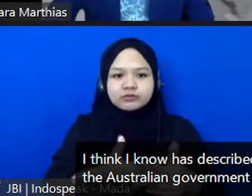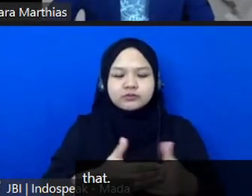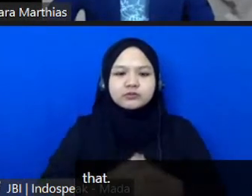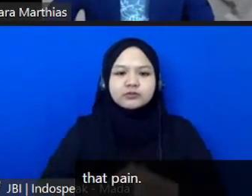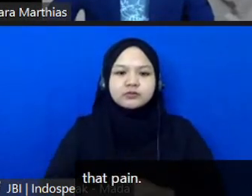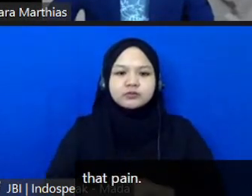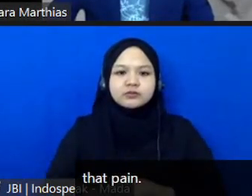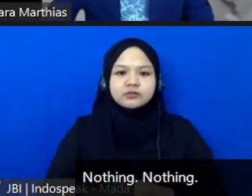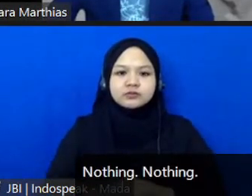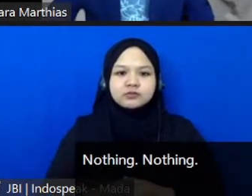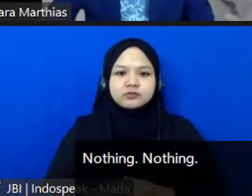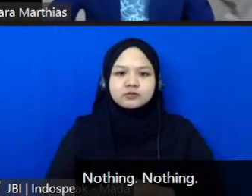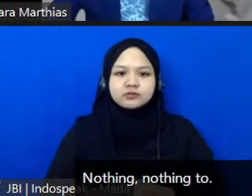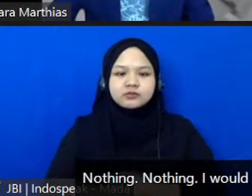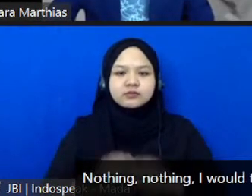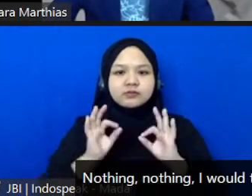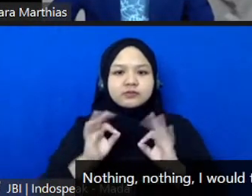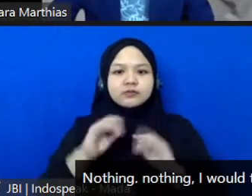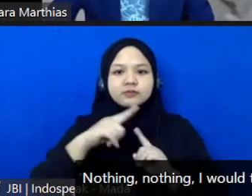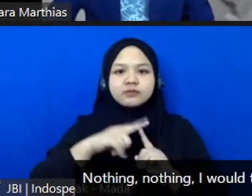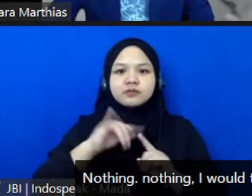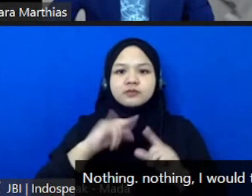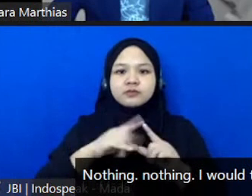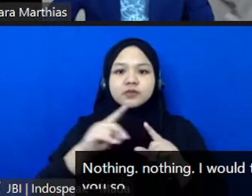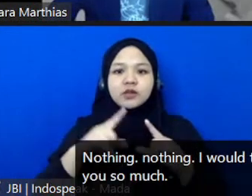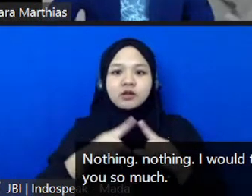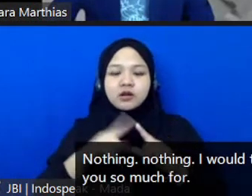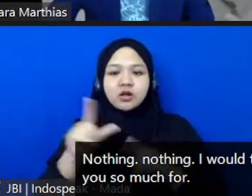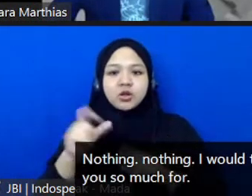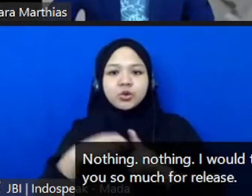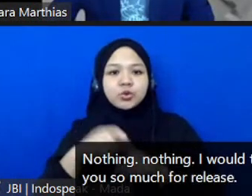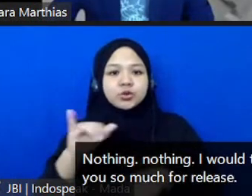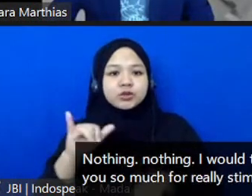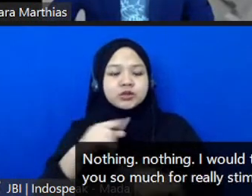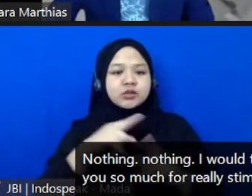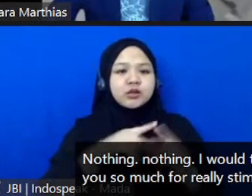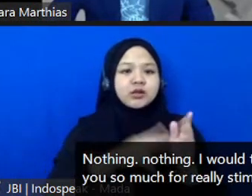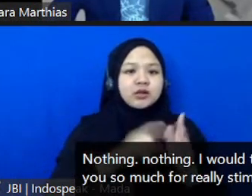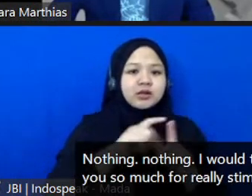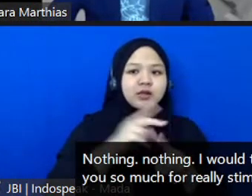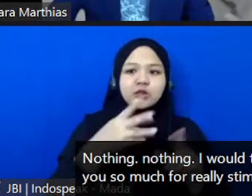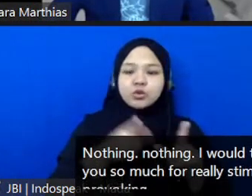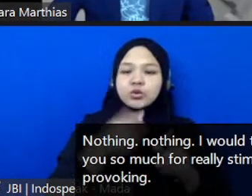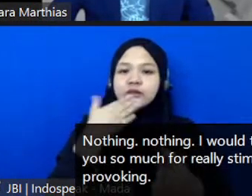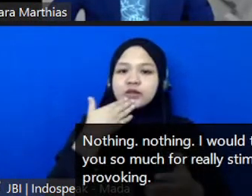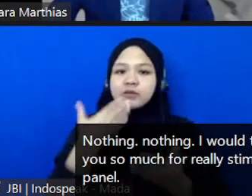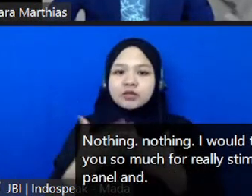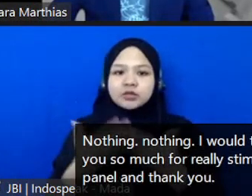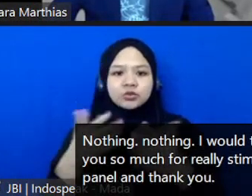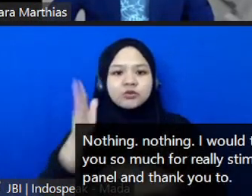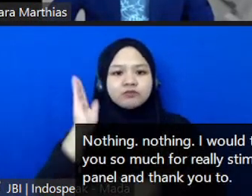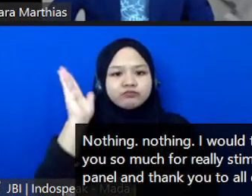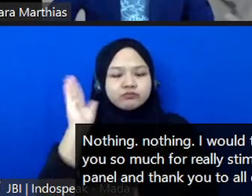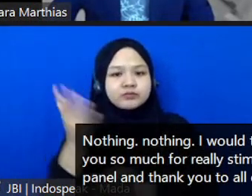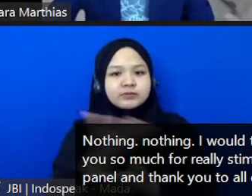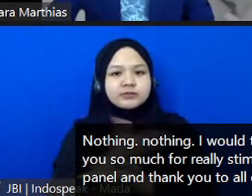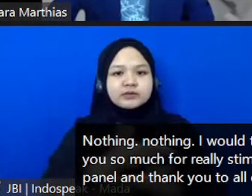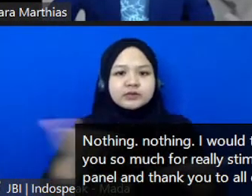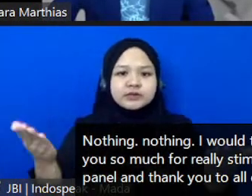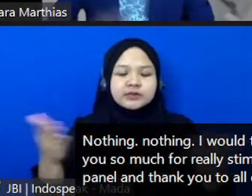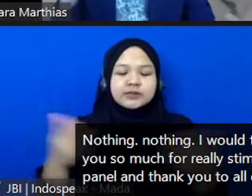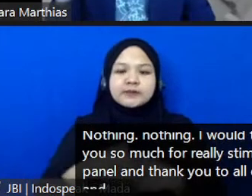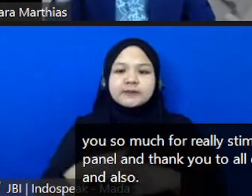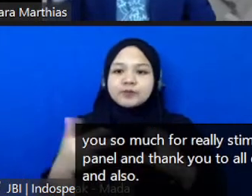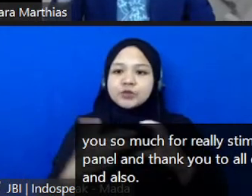Lovely. All right, well, Tiara, Lucky and Andrew, thank you so much for a really stimulating and thought-provoking panel. And thank you to all of our guests here on Zoom and